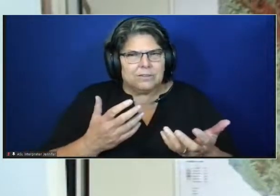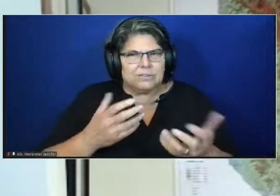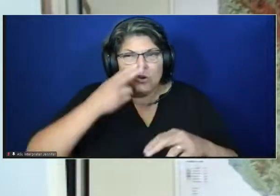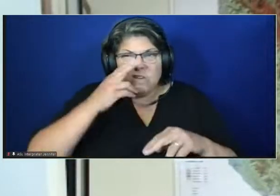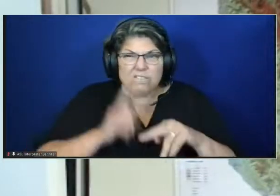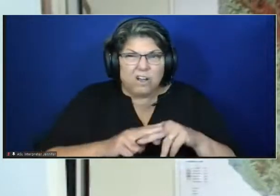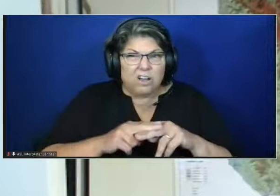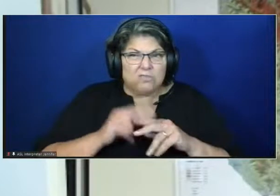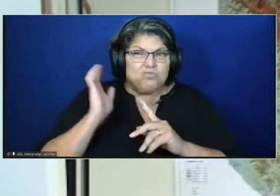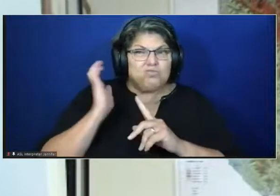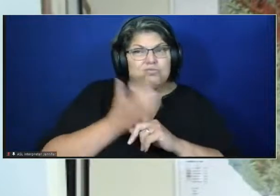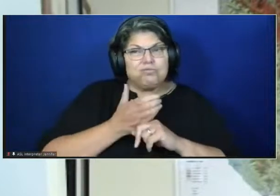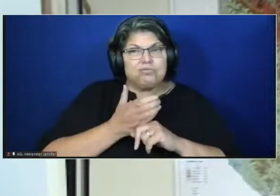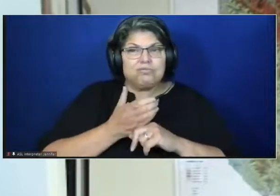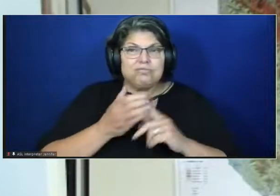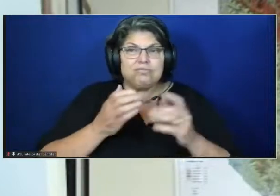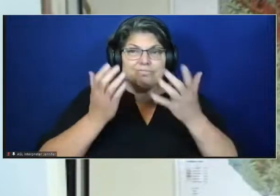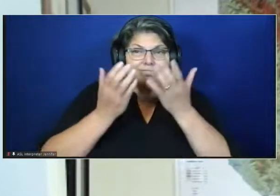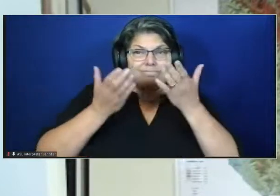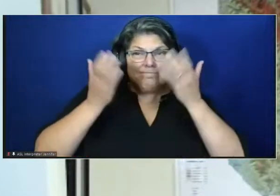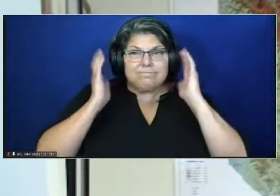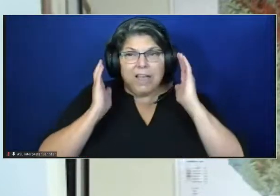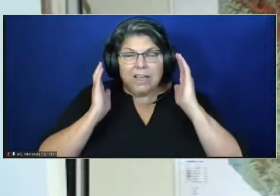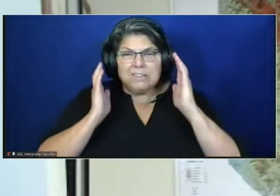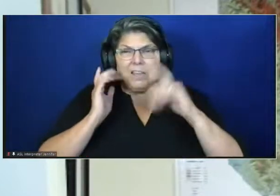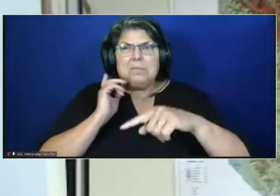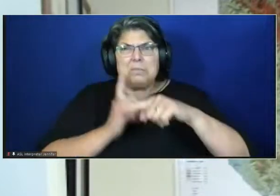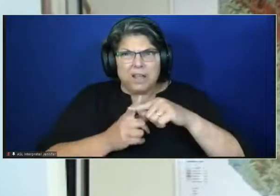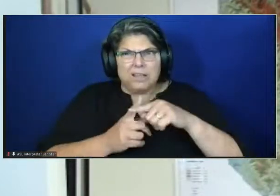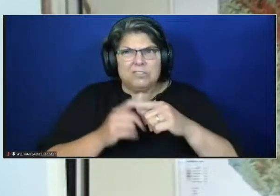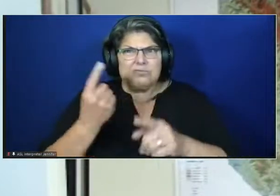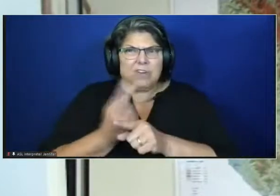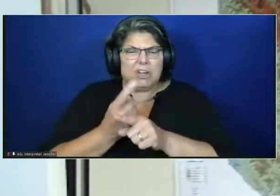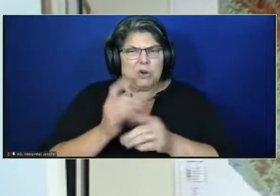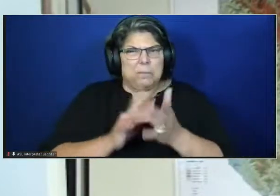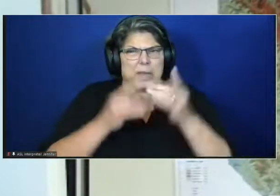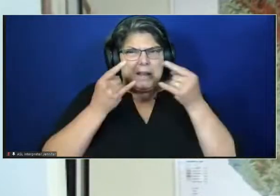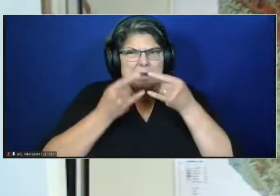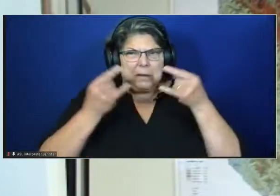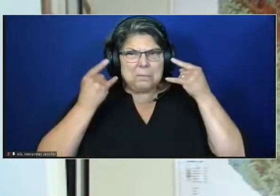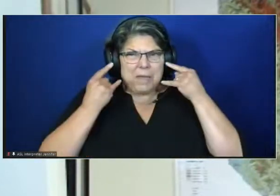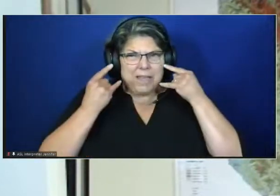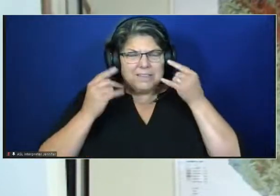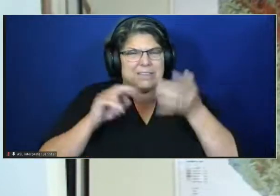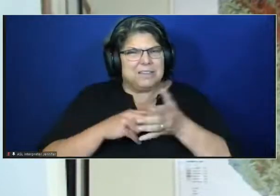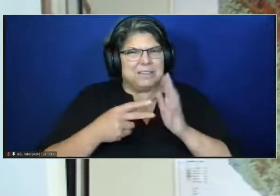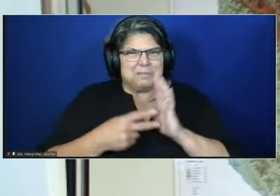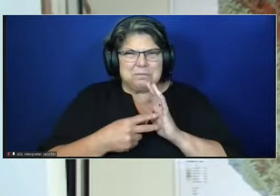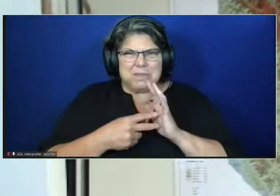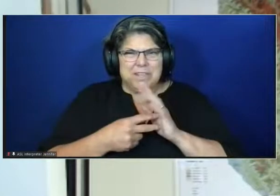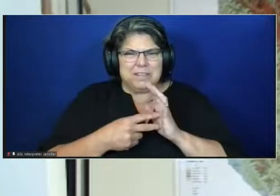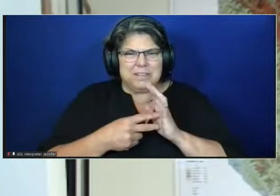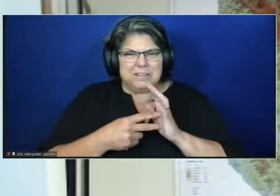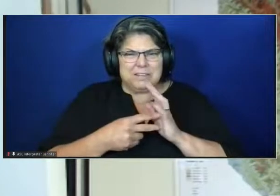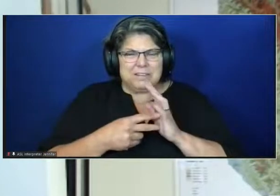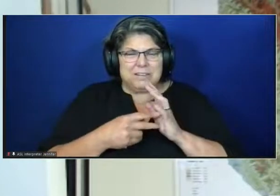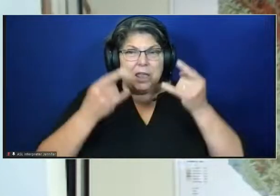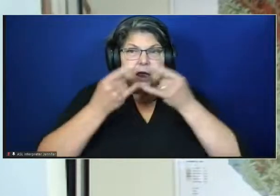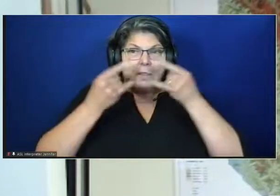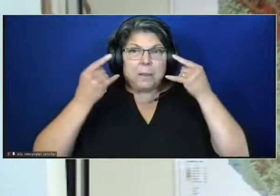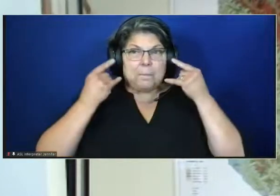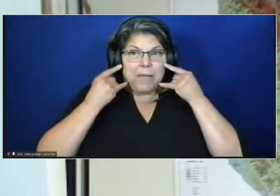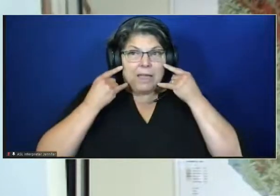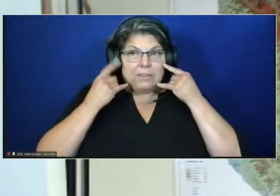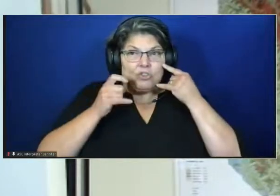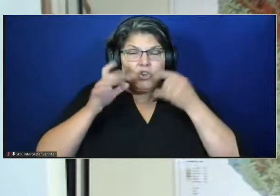under a COVID or a medical mask because it decreases the contact of the mask to the skin, and so it